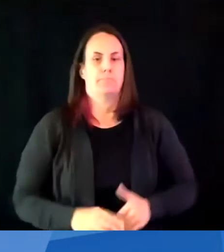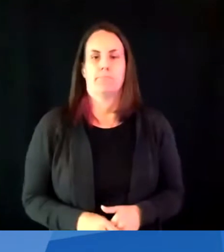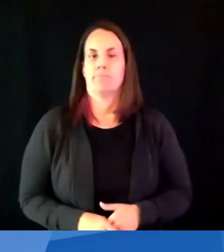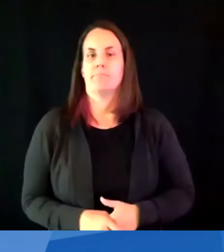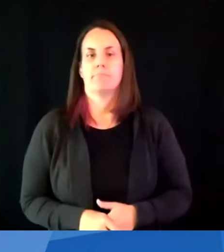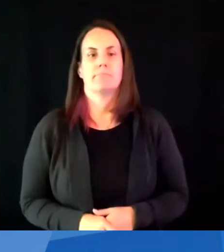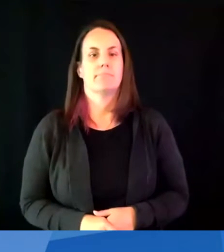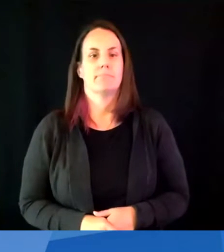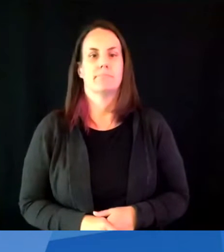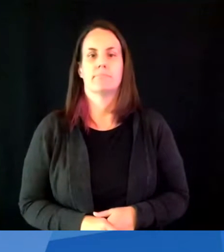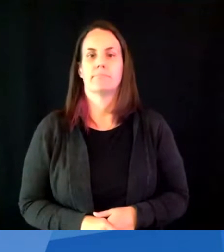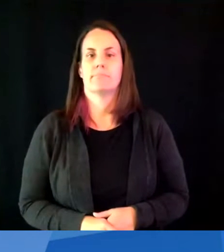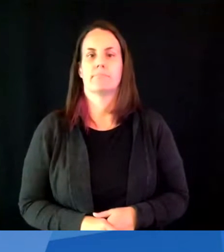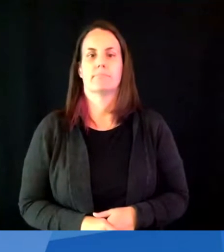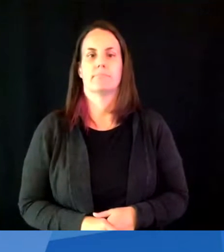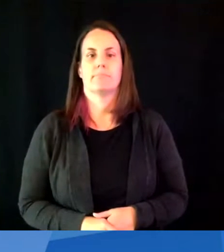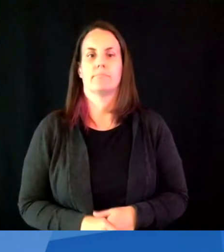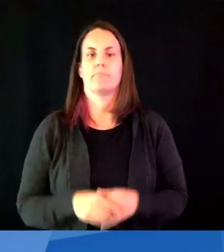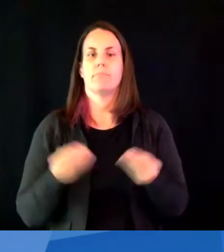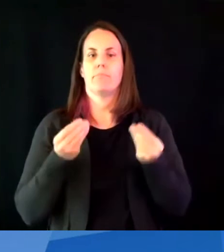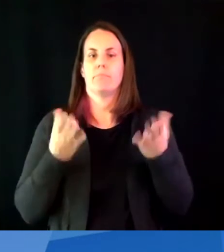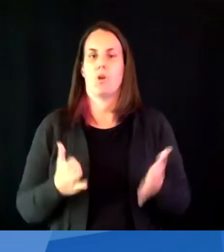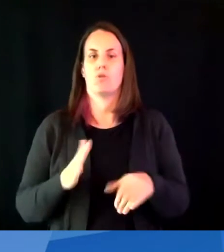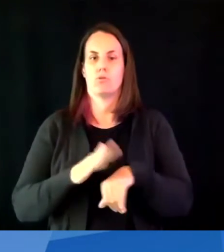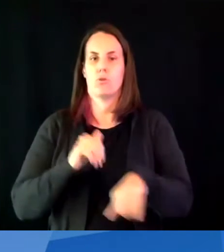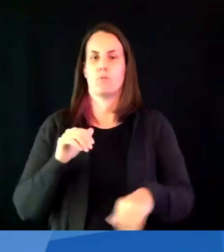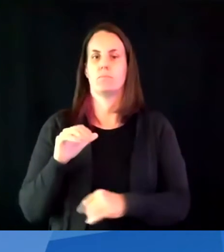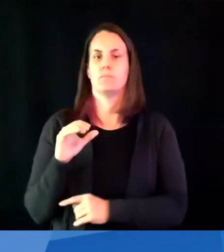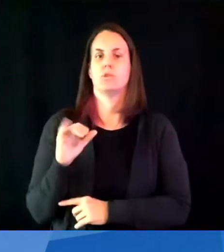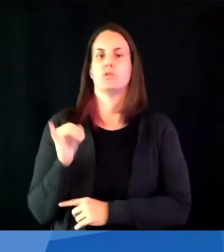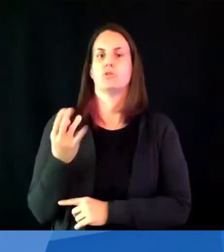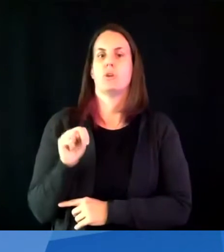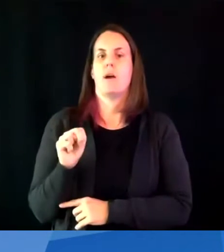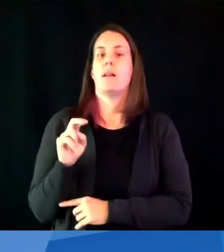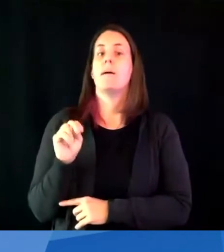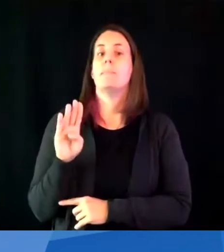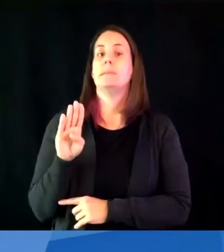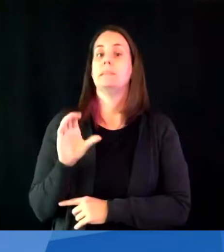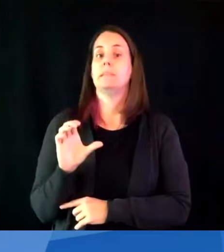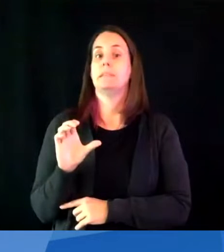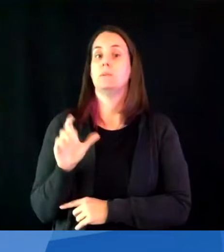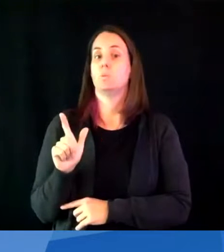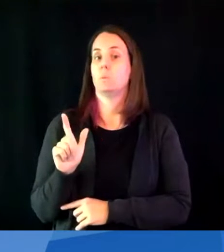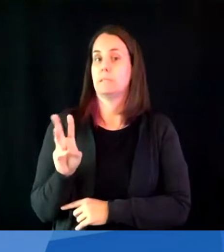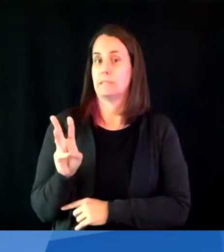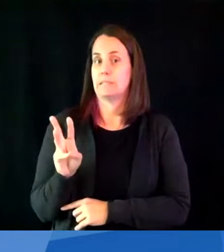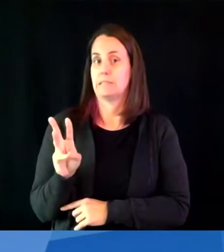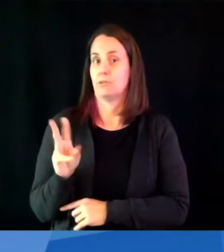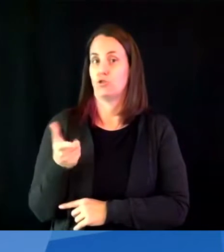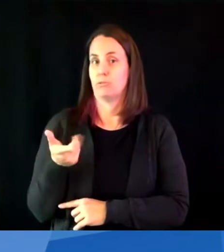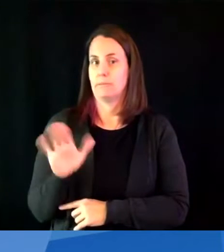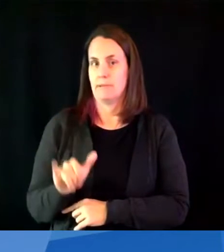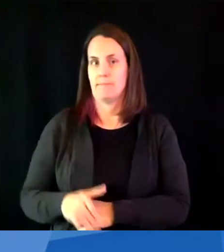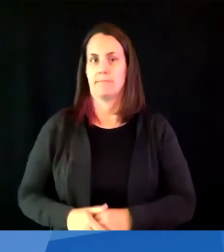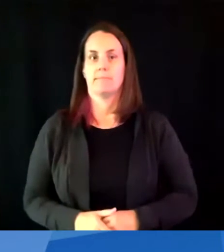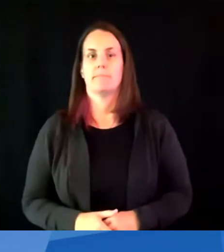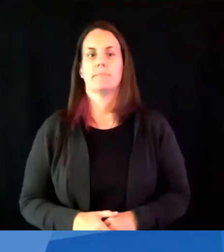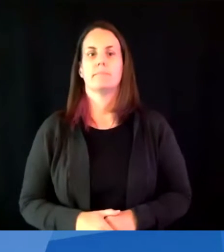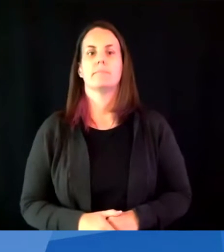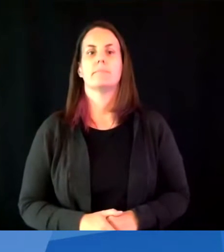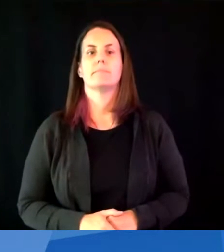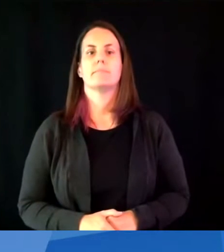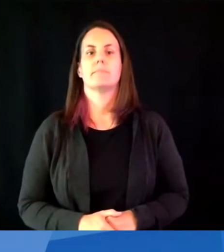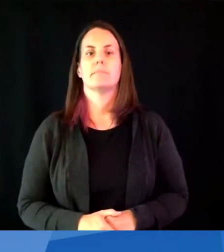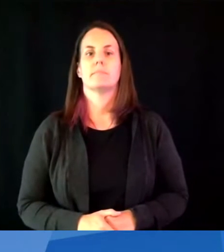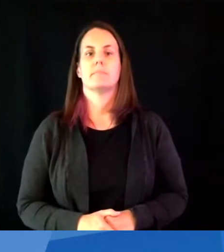spoke earlier about the ground ambulance transportation. what's going to be the average cost for that,